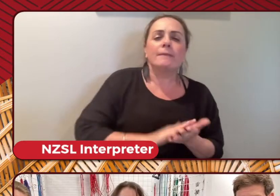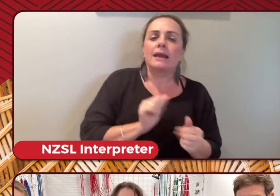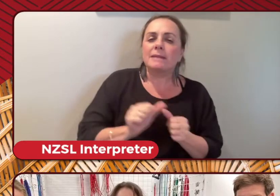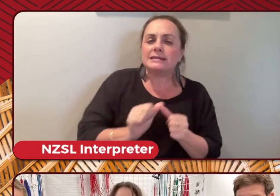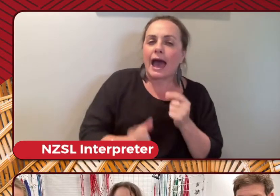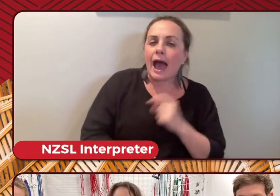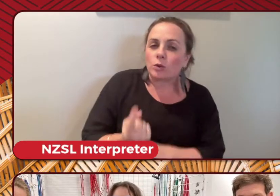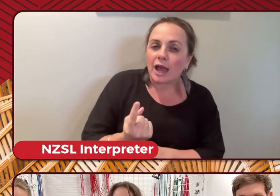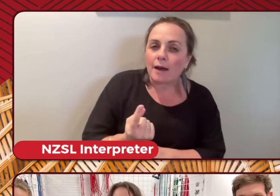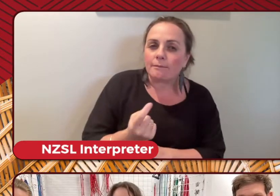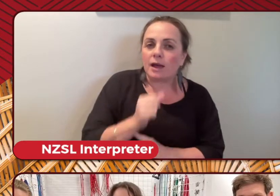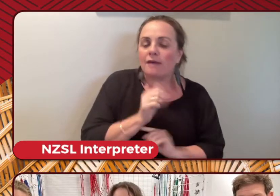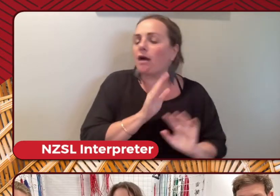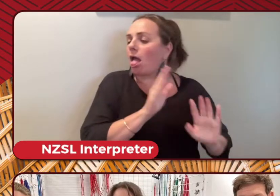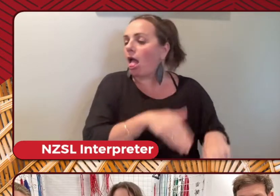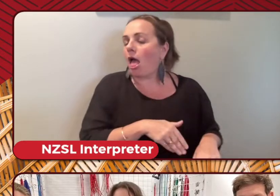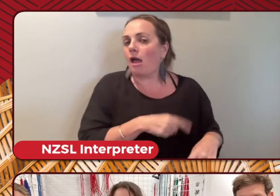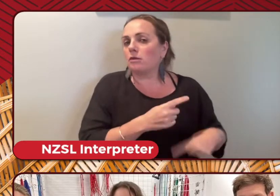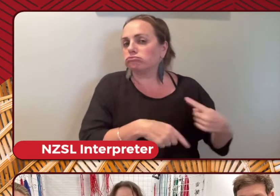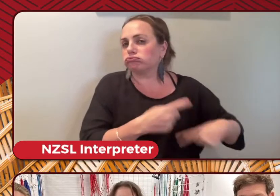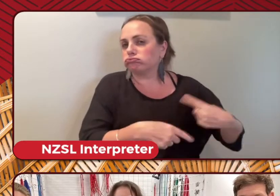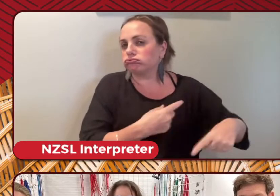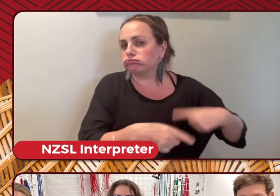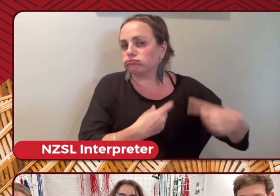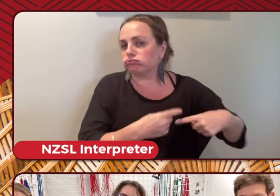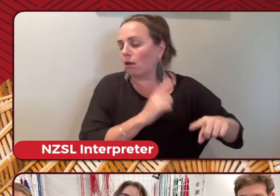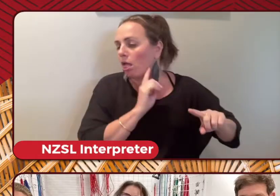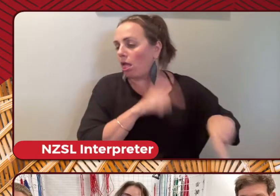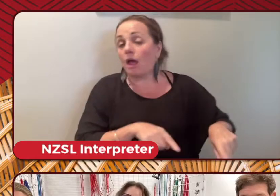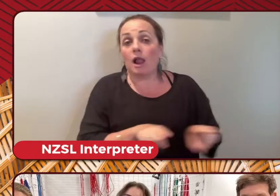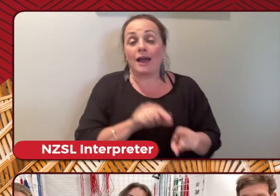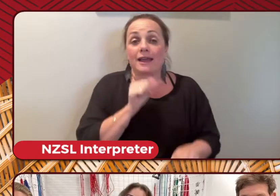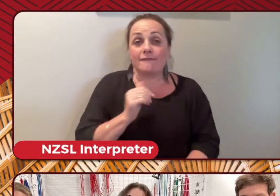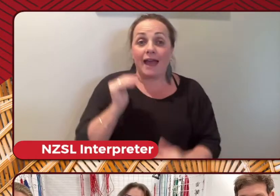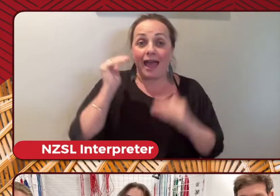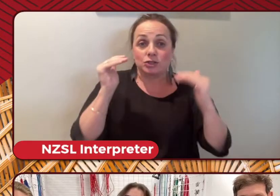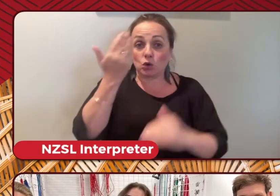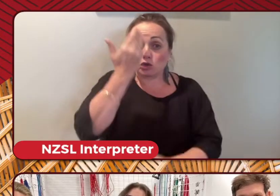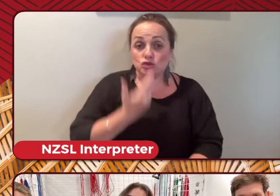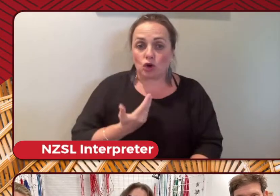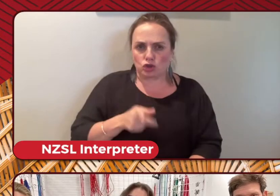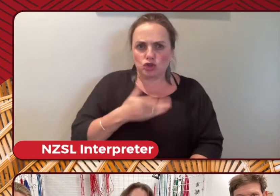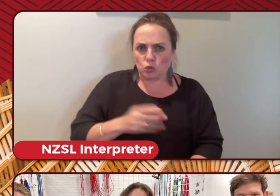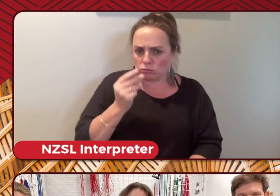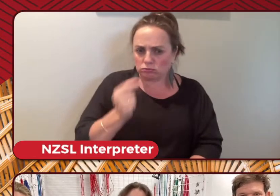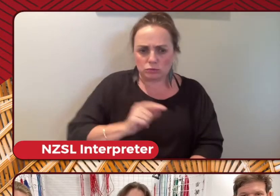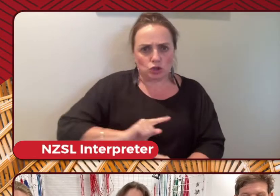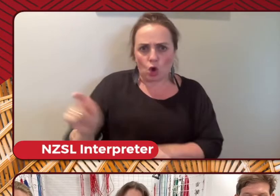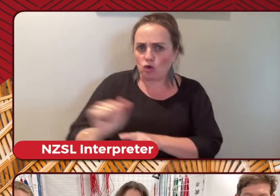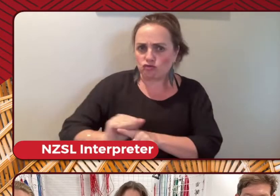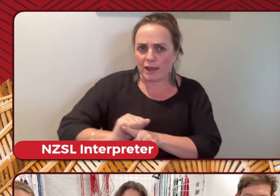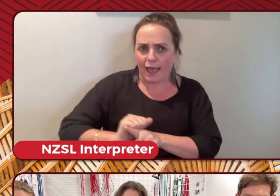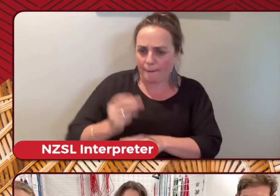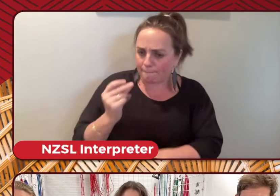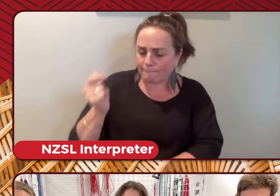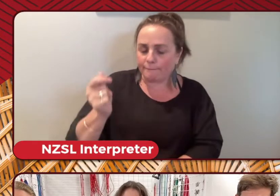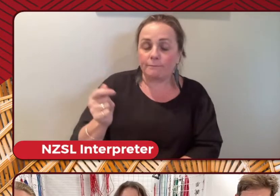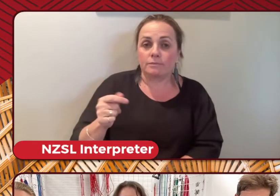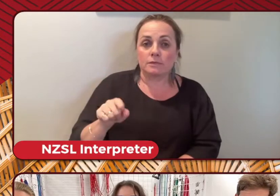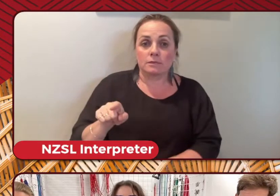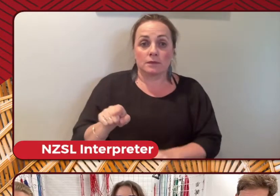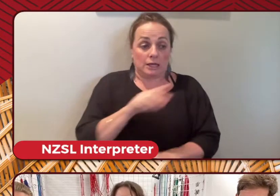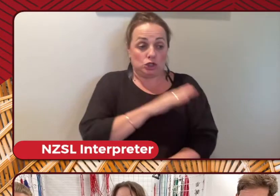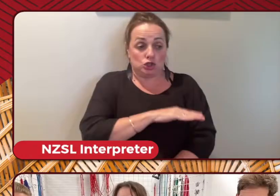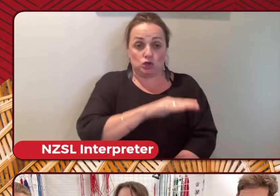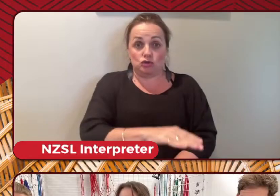more you leave things. So if you were to have a stroke as an adult, you would want to get into rehab as soon as possible. So a lot of our kiddos, rather